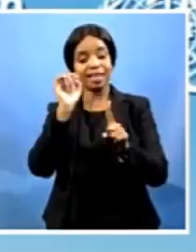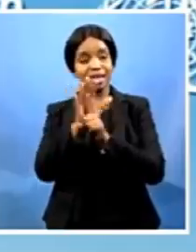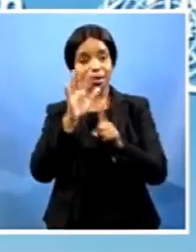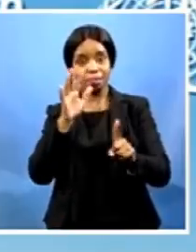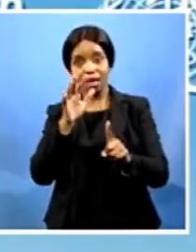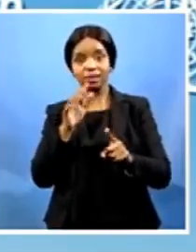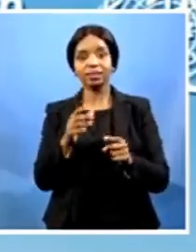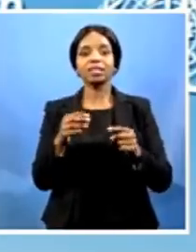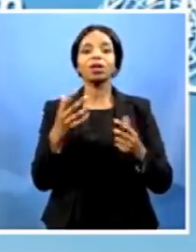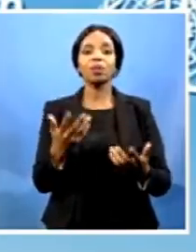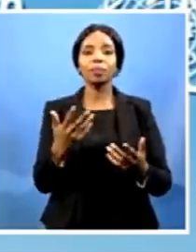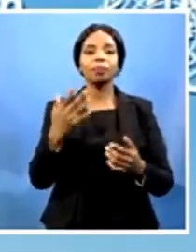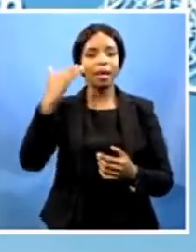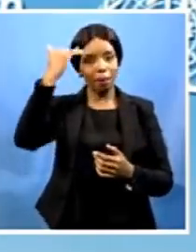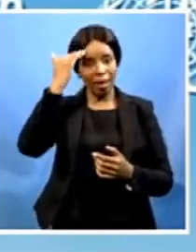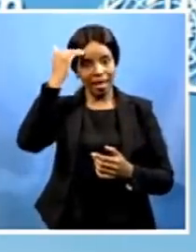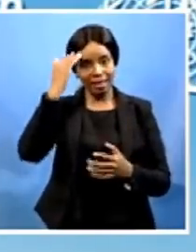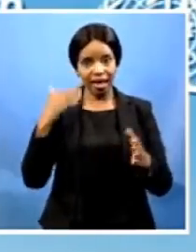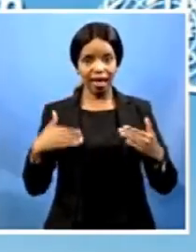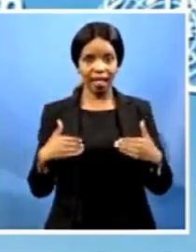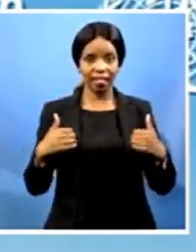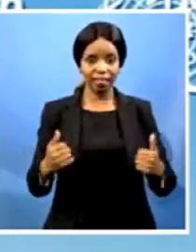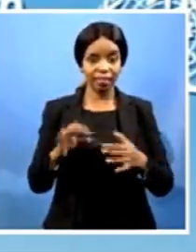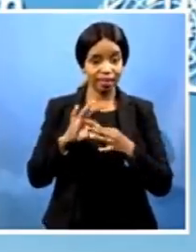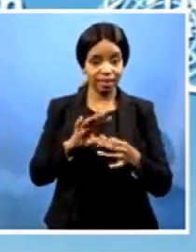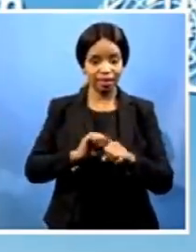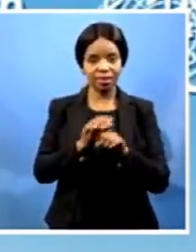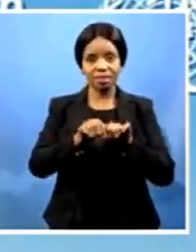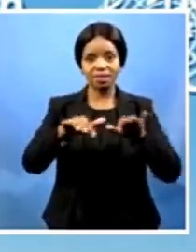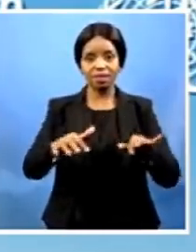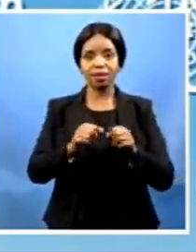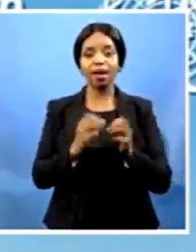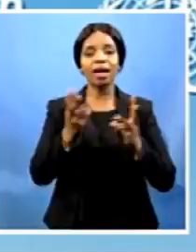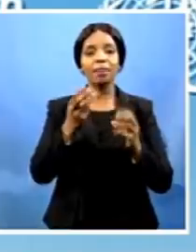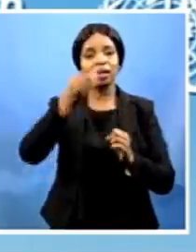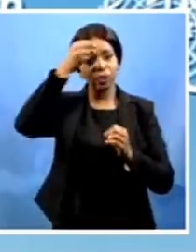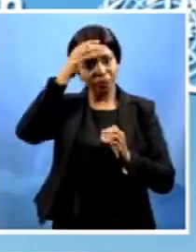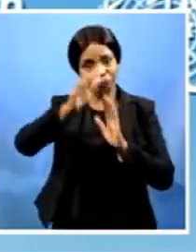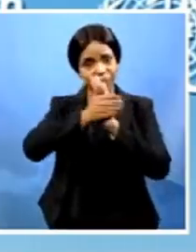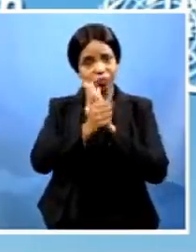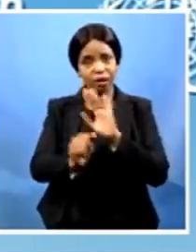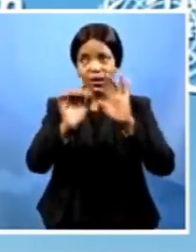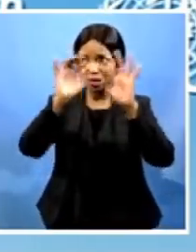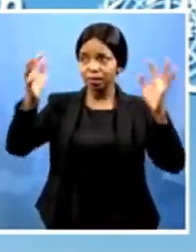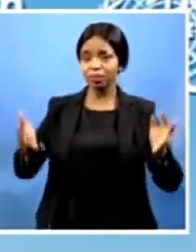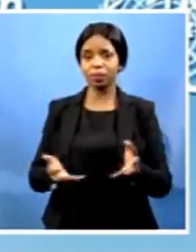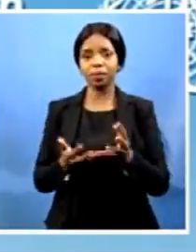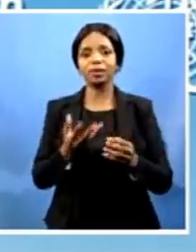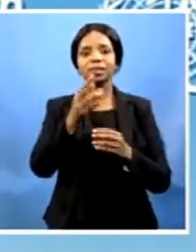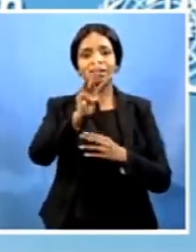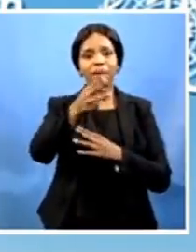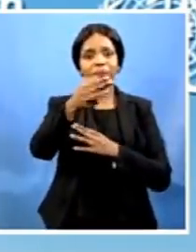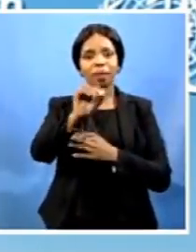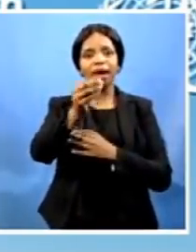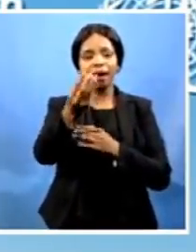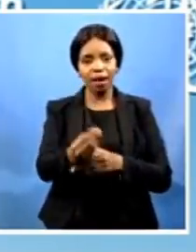mental health experts around the world, WHO has produced technical guidance for individuals and health workers,